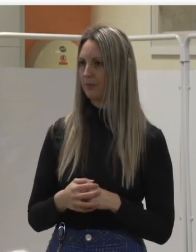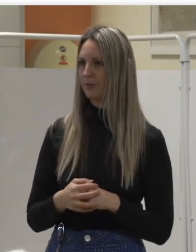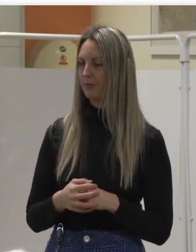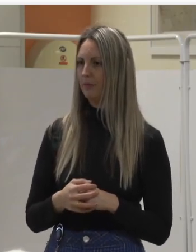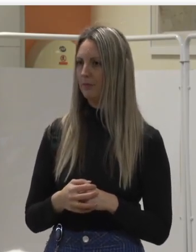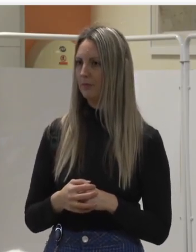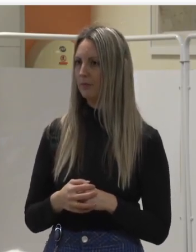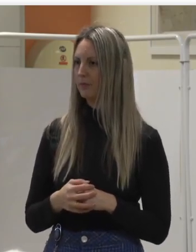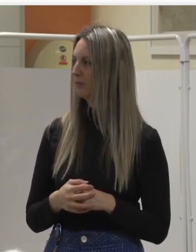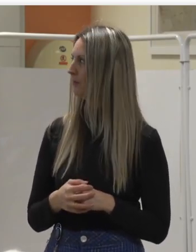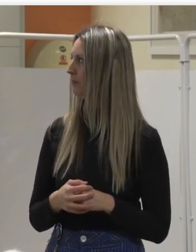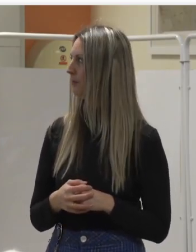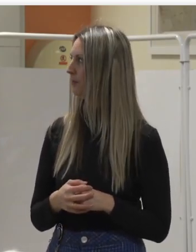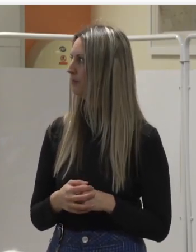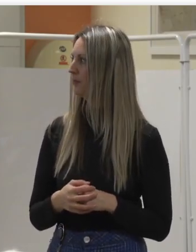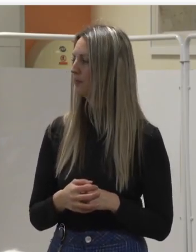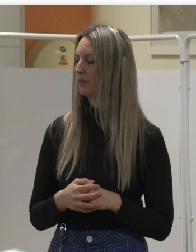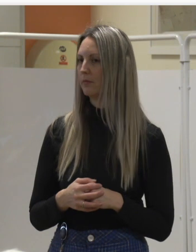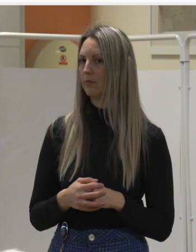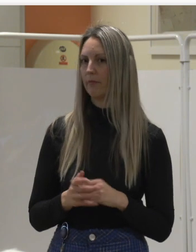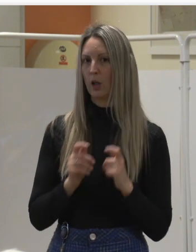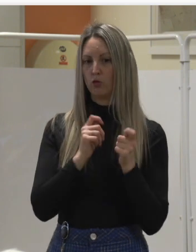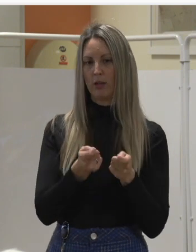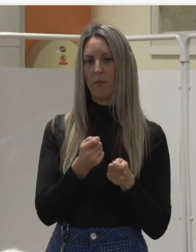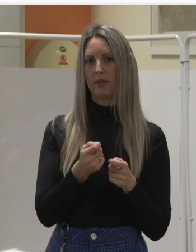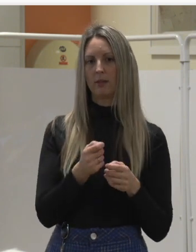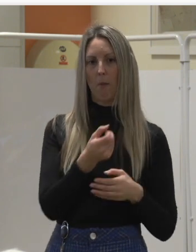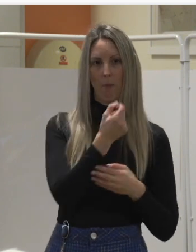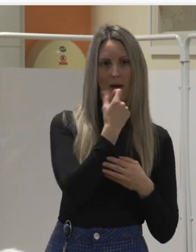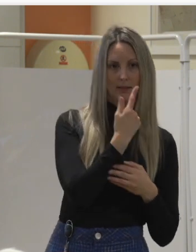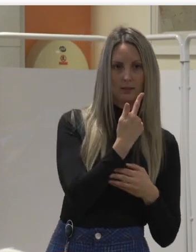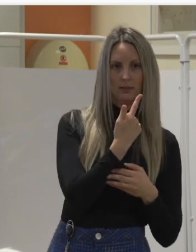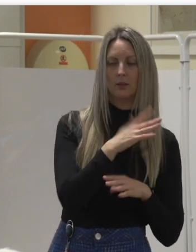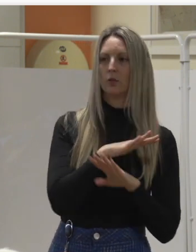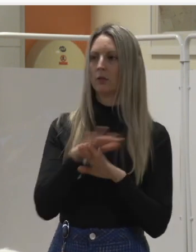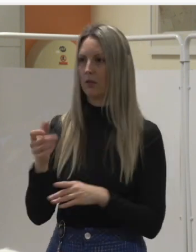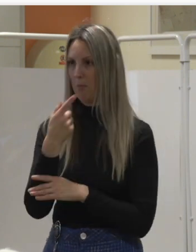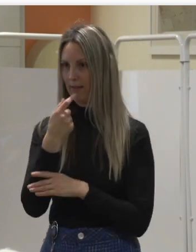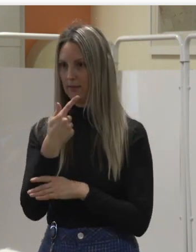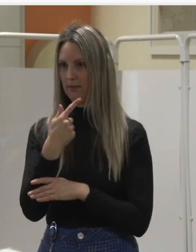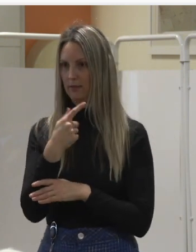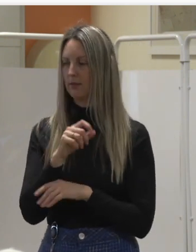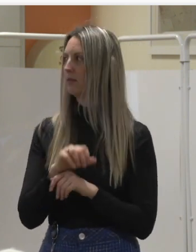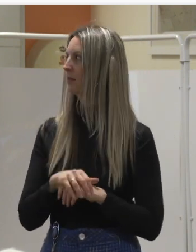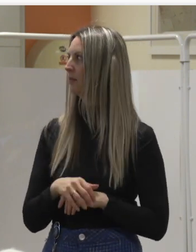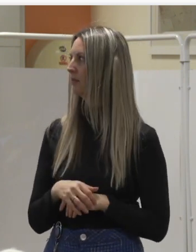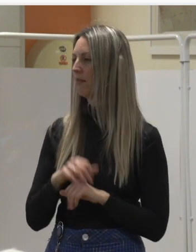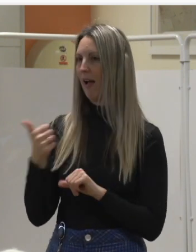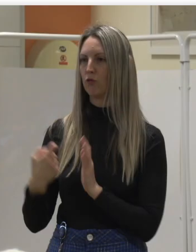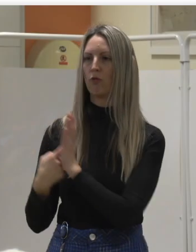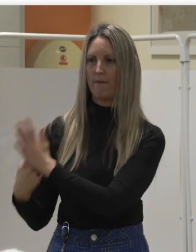So you can divide treatment into non-pharmacological, pharmacological, and referrals.